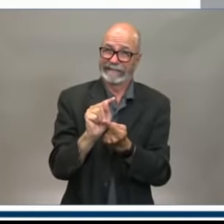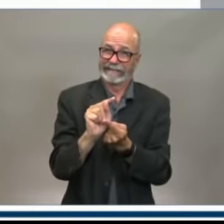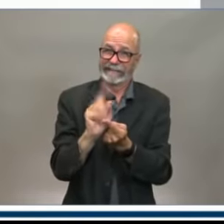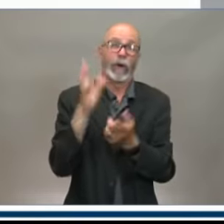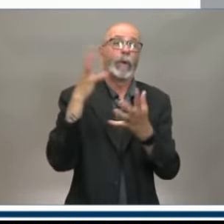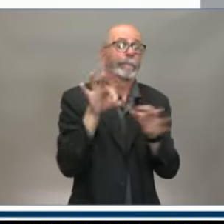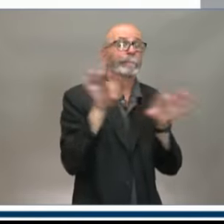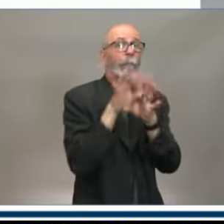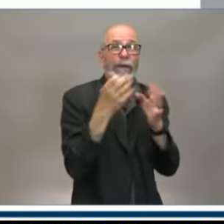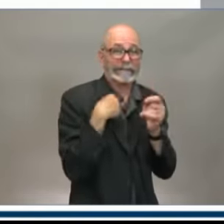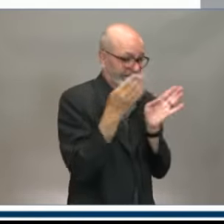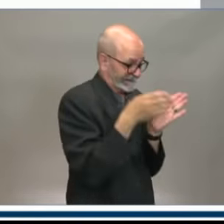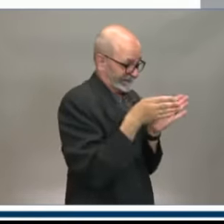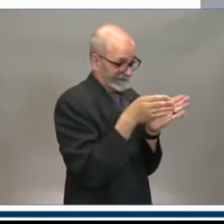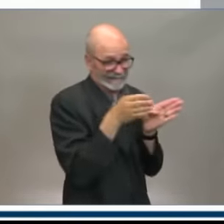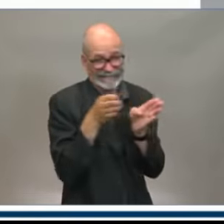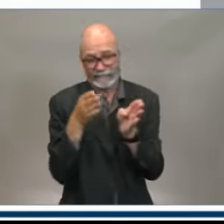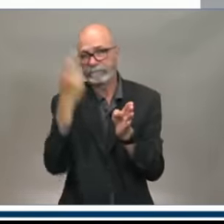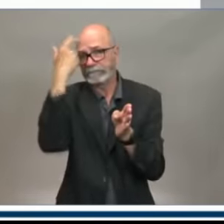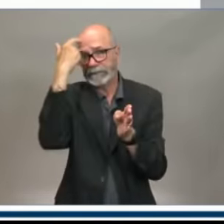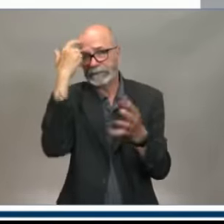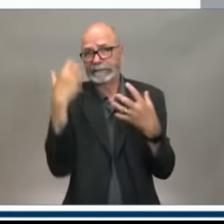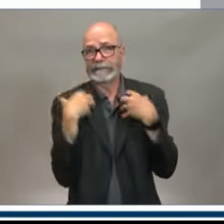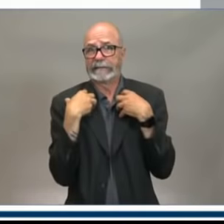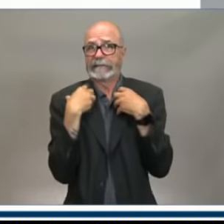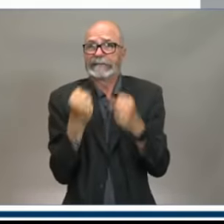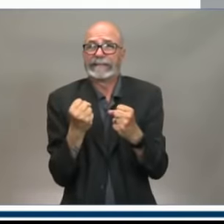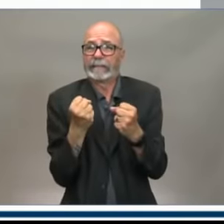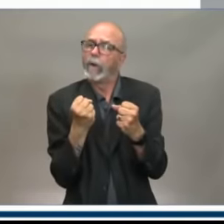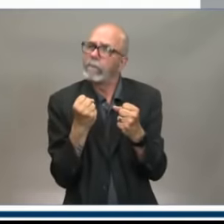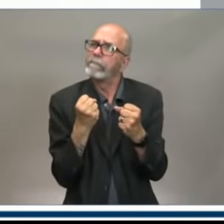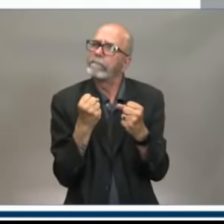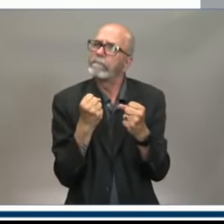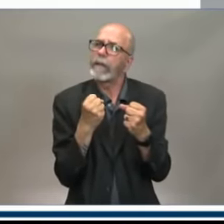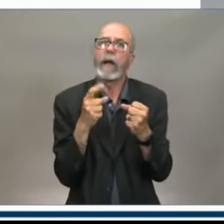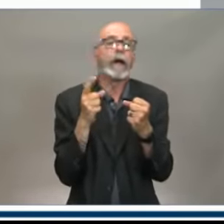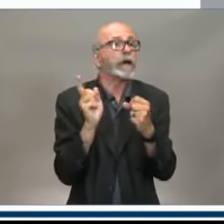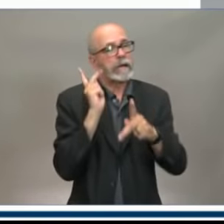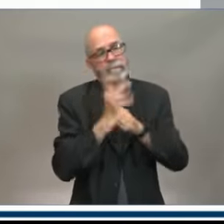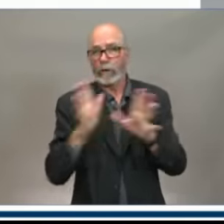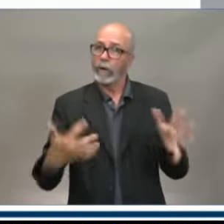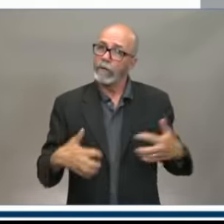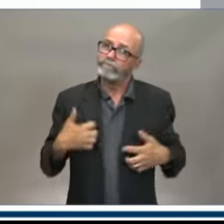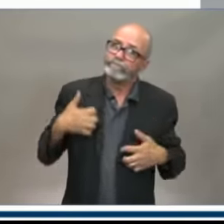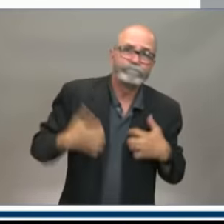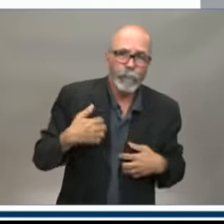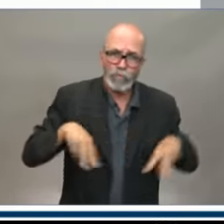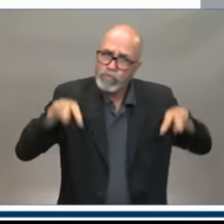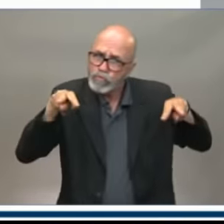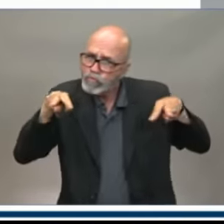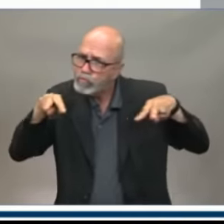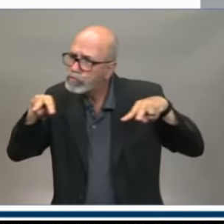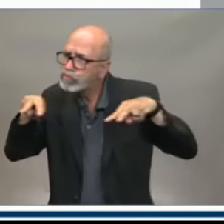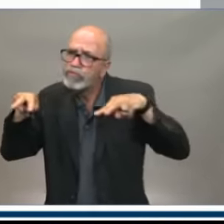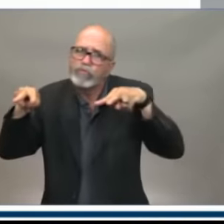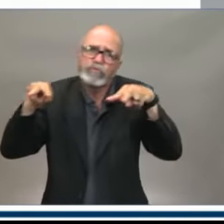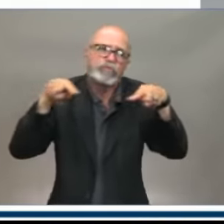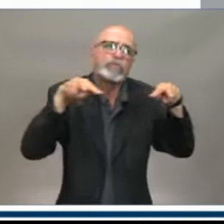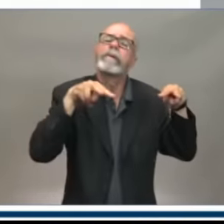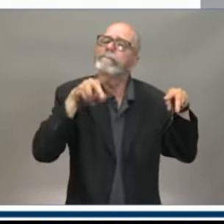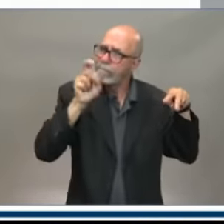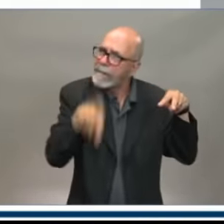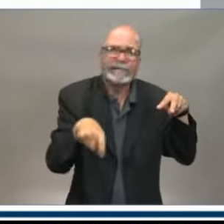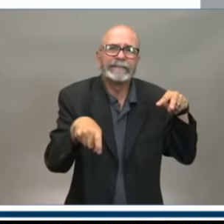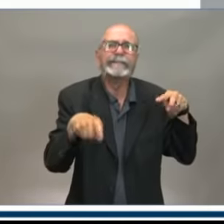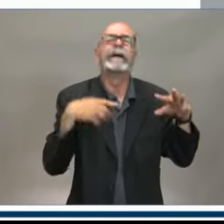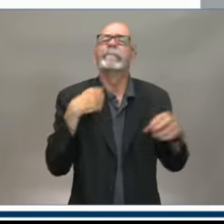time that we continue to be vigilant, have a strong surveillance, and that we need to make every reasonable effort